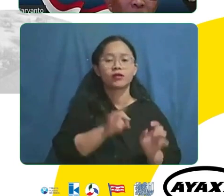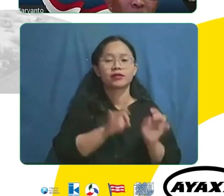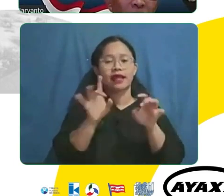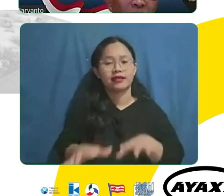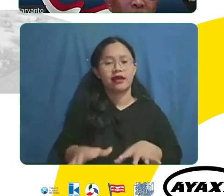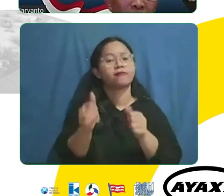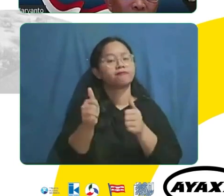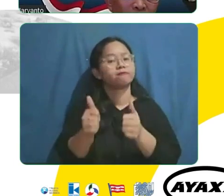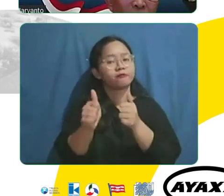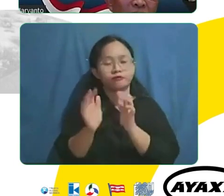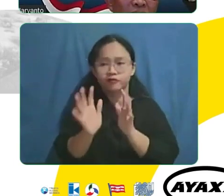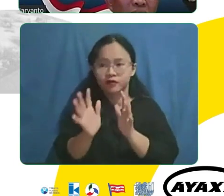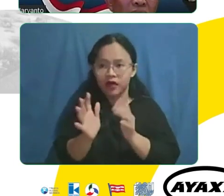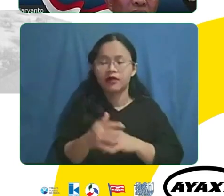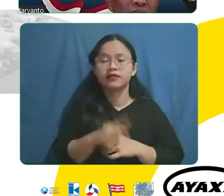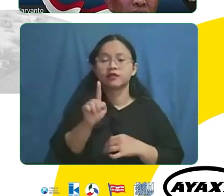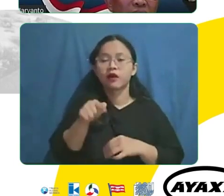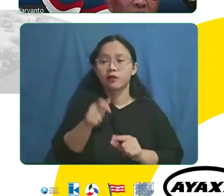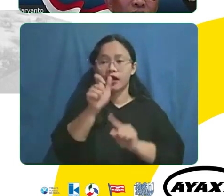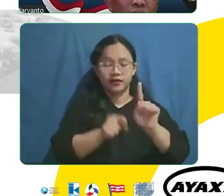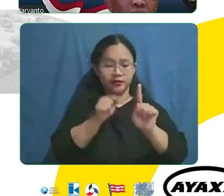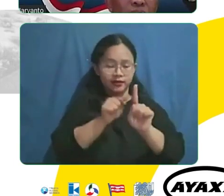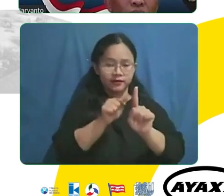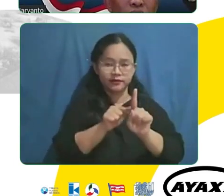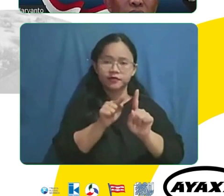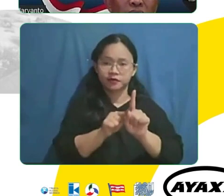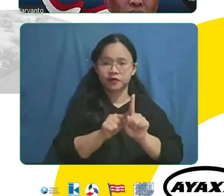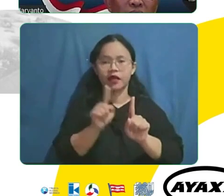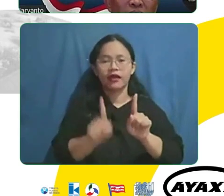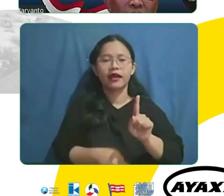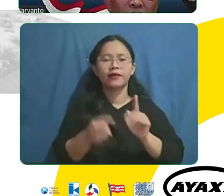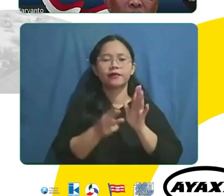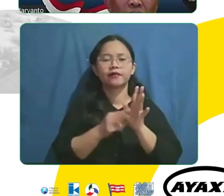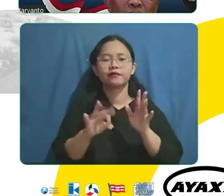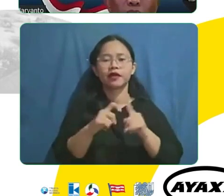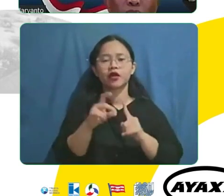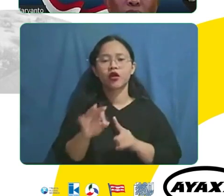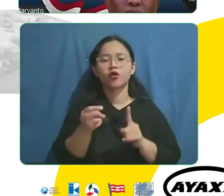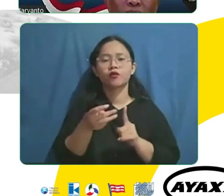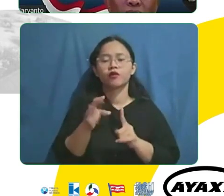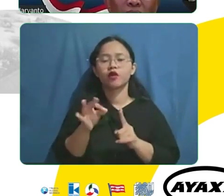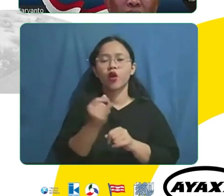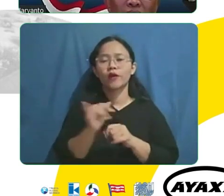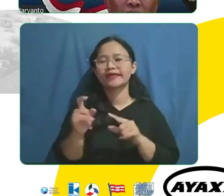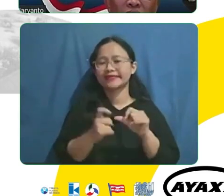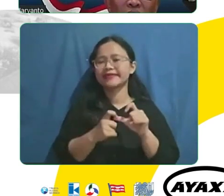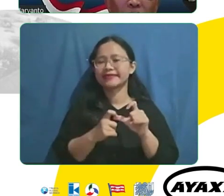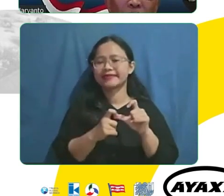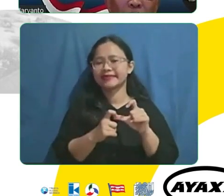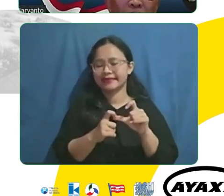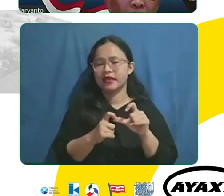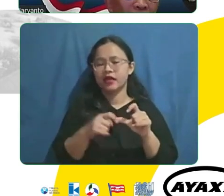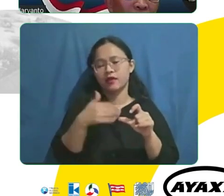very prominent study about the evolution from molecular level to the ecosystem and the